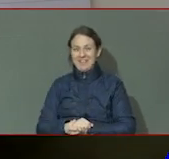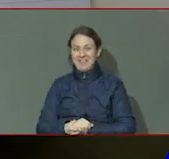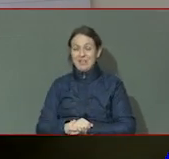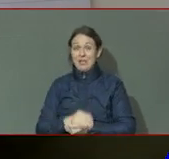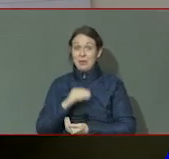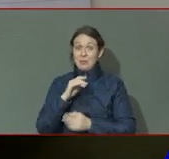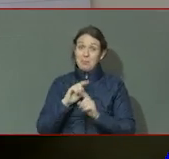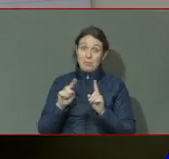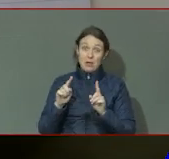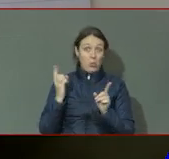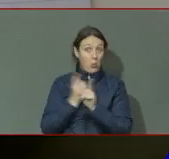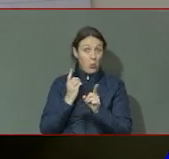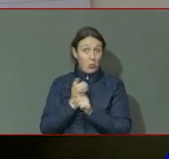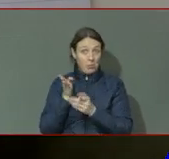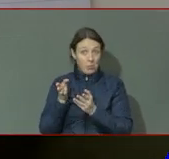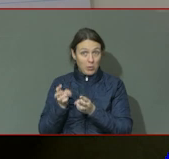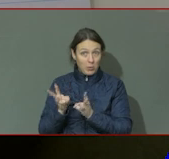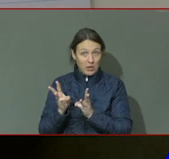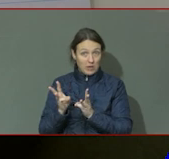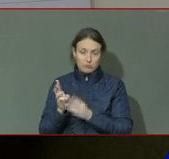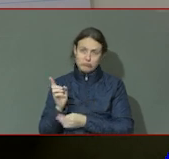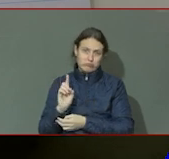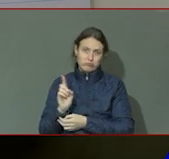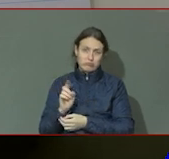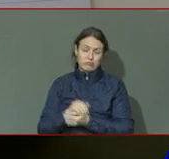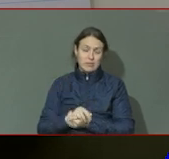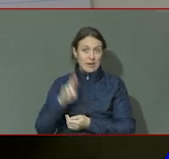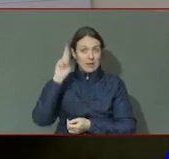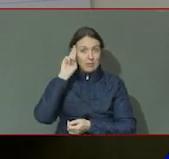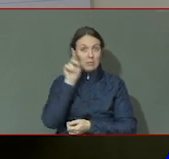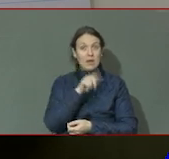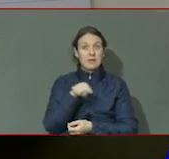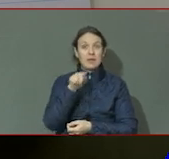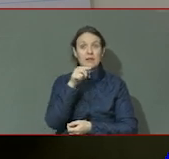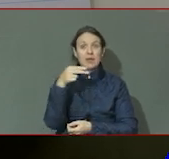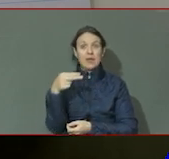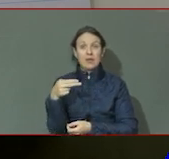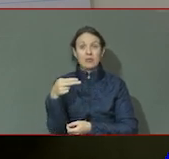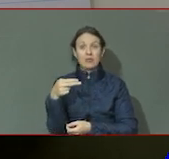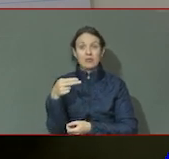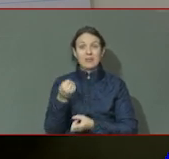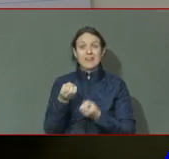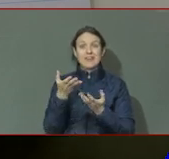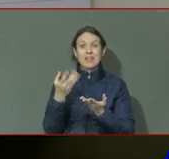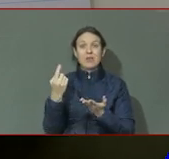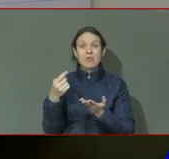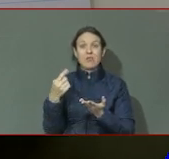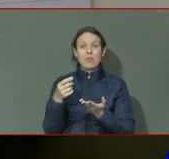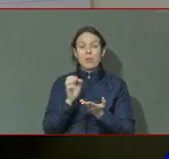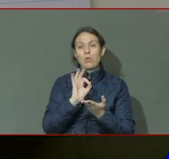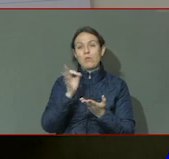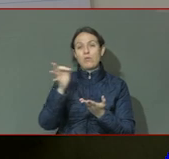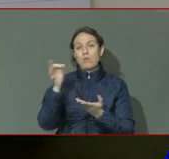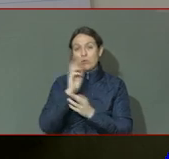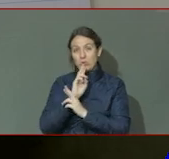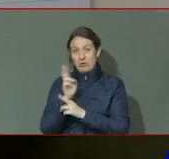not always endothermic. And also remember that delta H is given for the forward reaction.